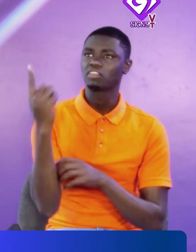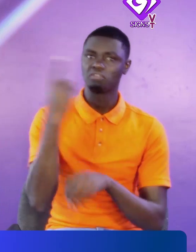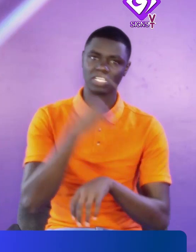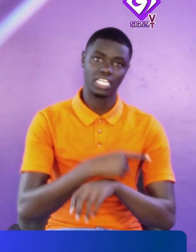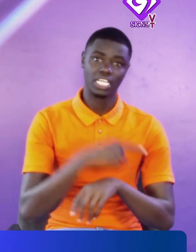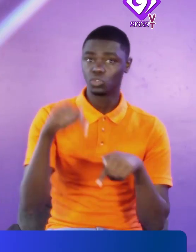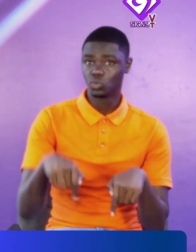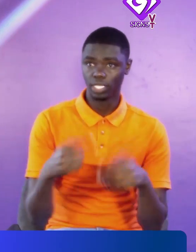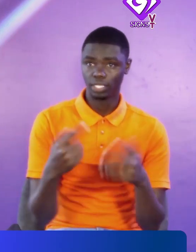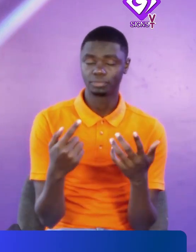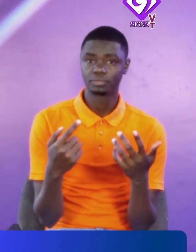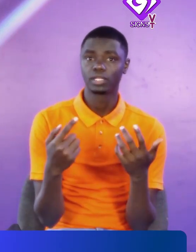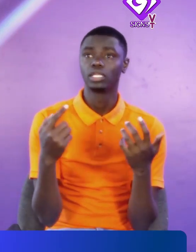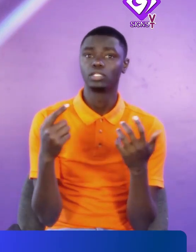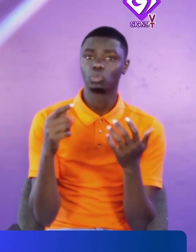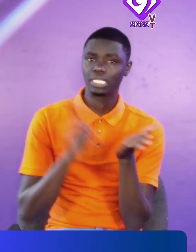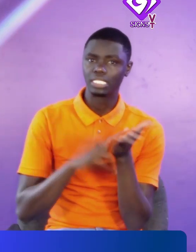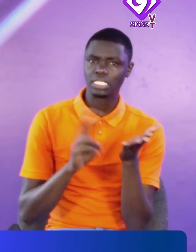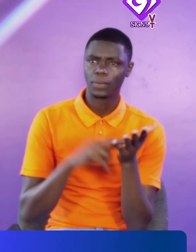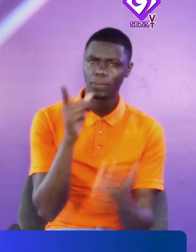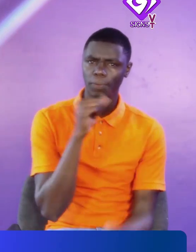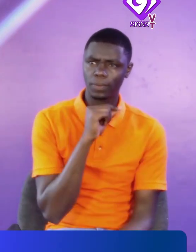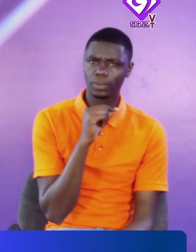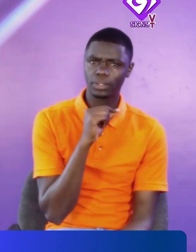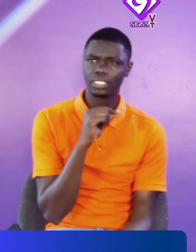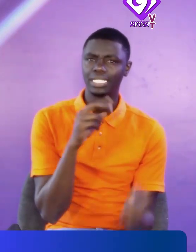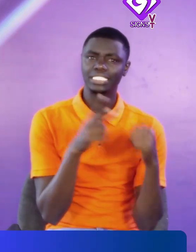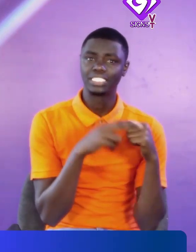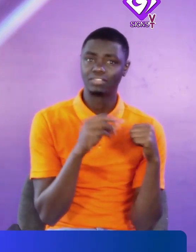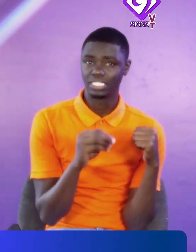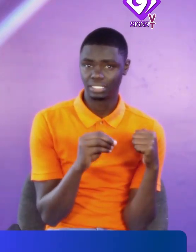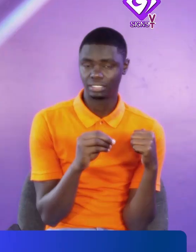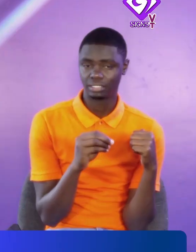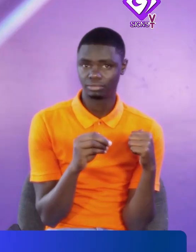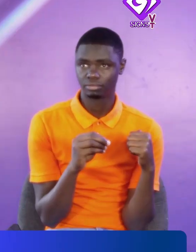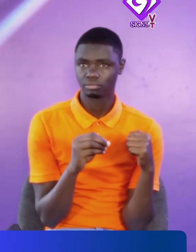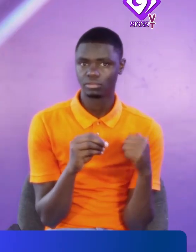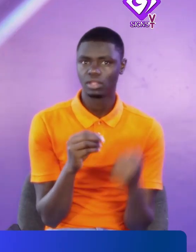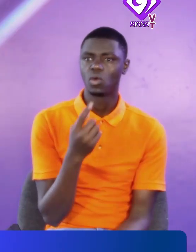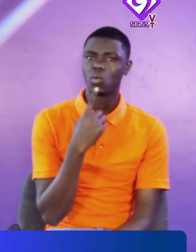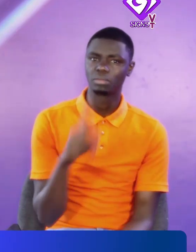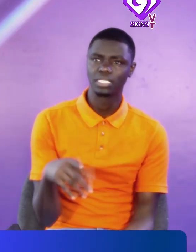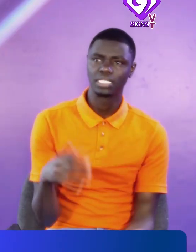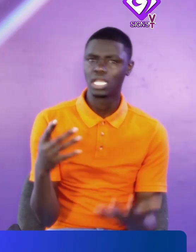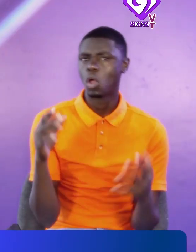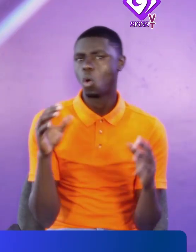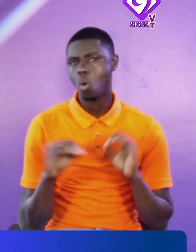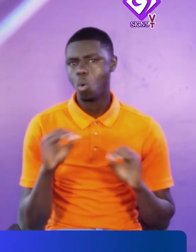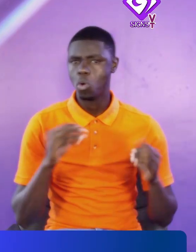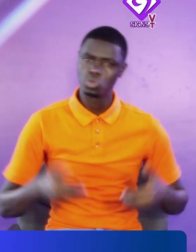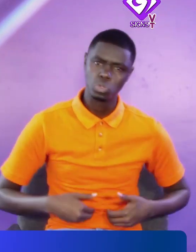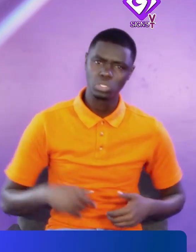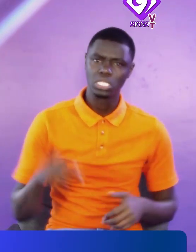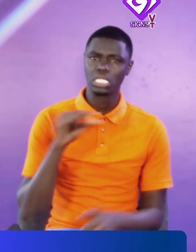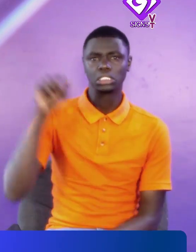leo tumemanage kuregister 70. Wataki kwetu wanasemanga ati my youth majenzi hawatapiga